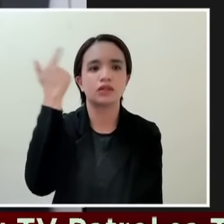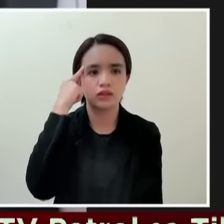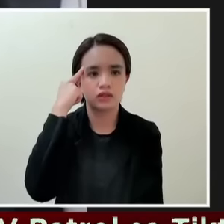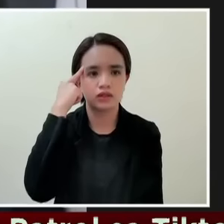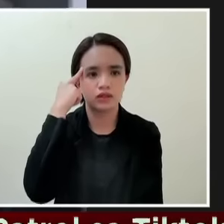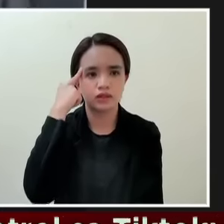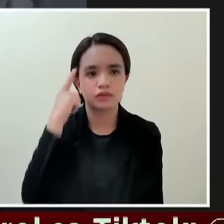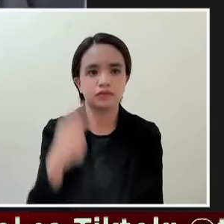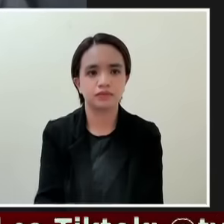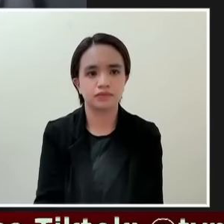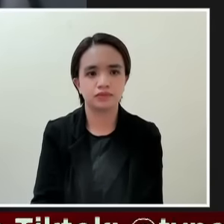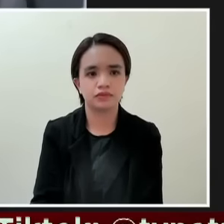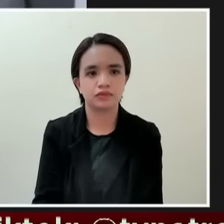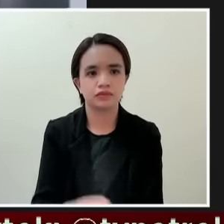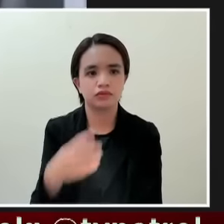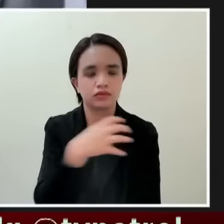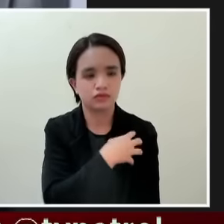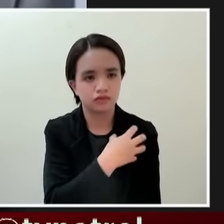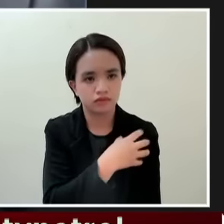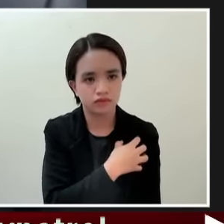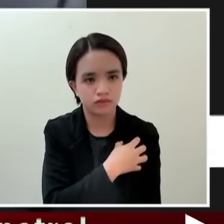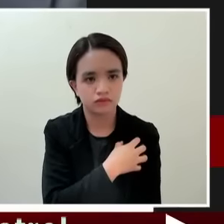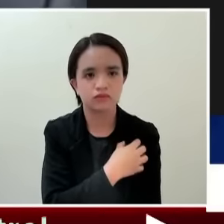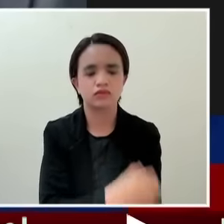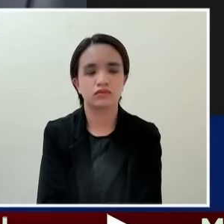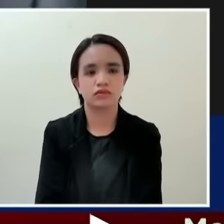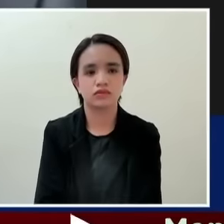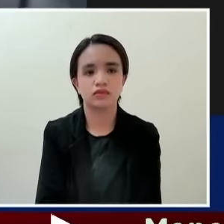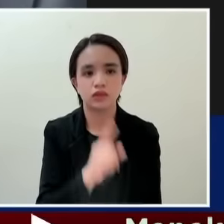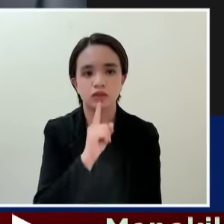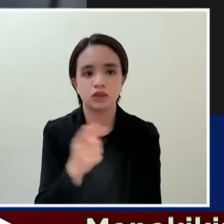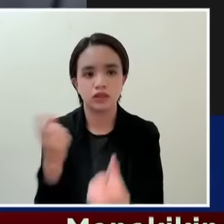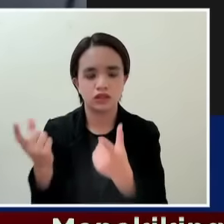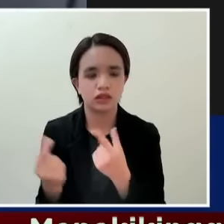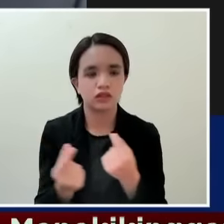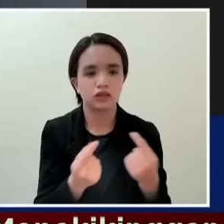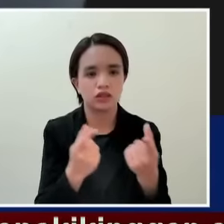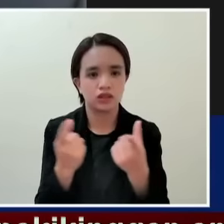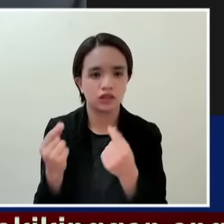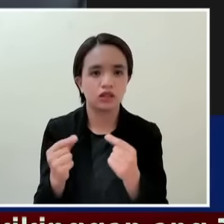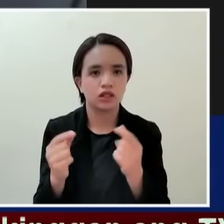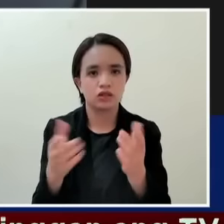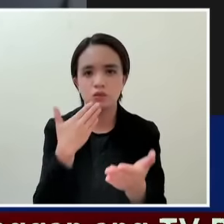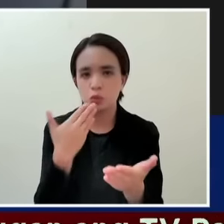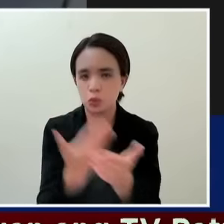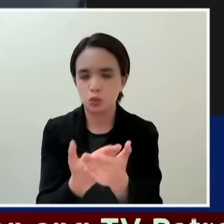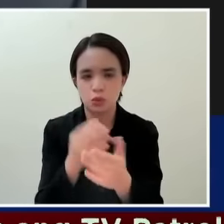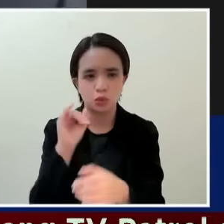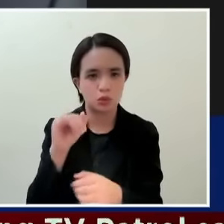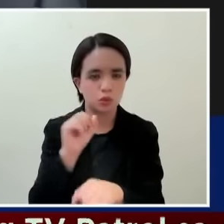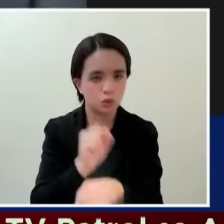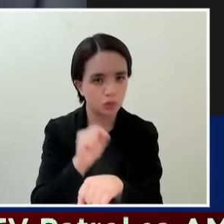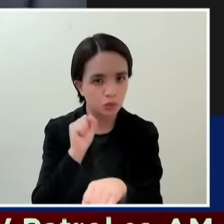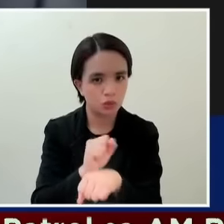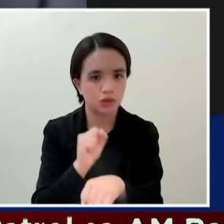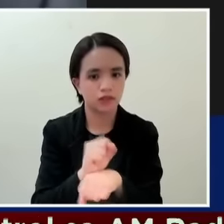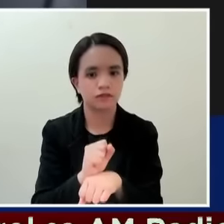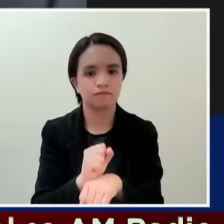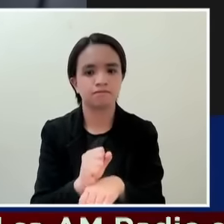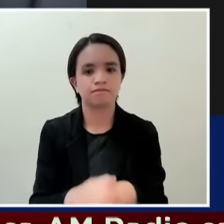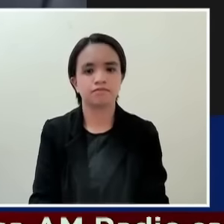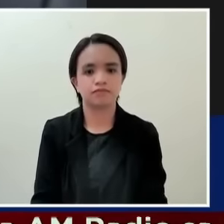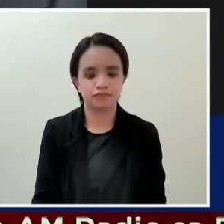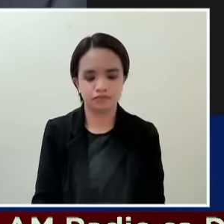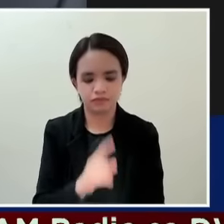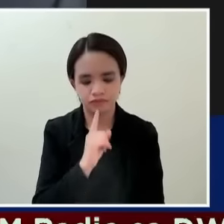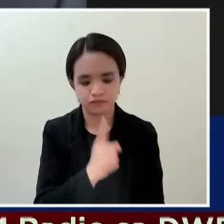Indonesian police for really doing an excellent job, and of course this is coincide